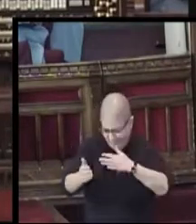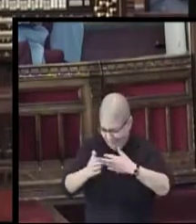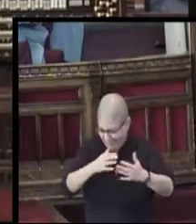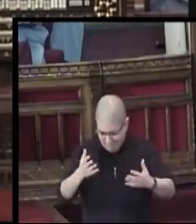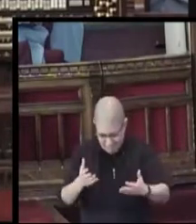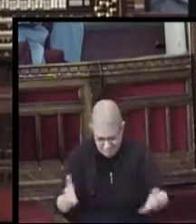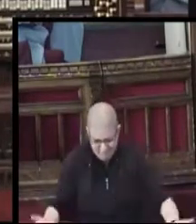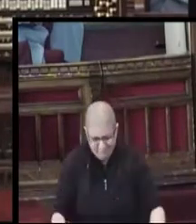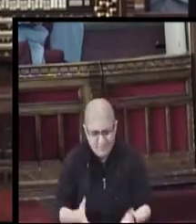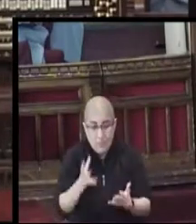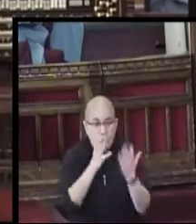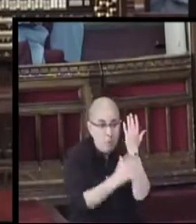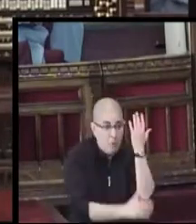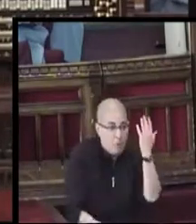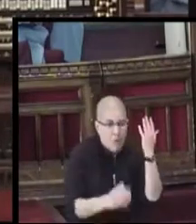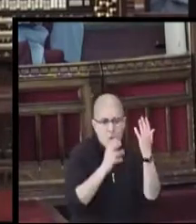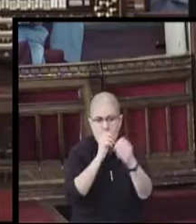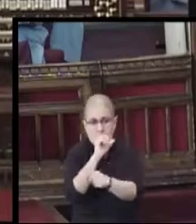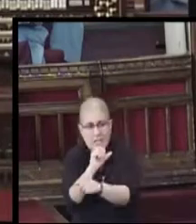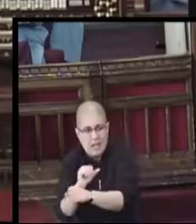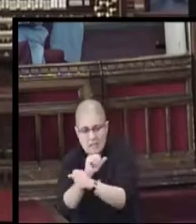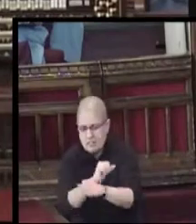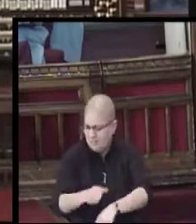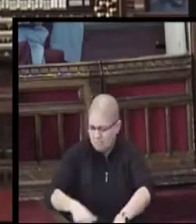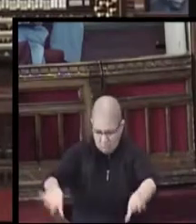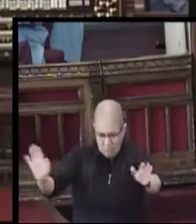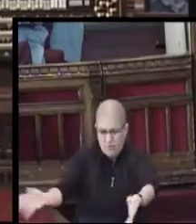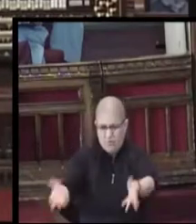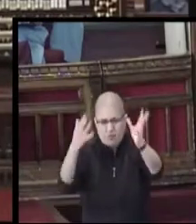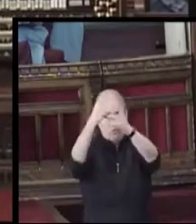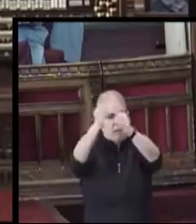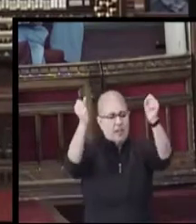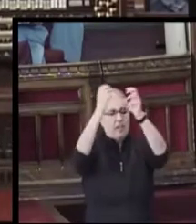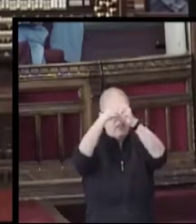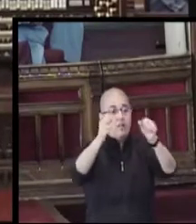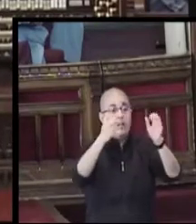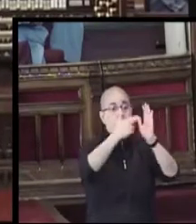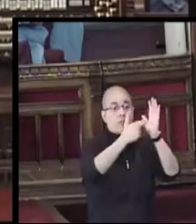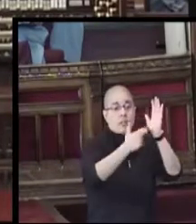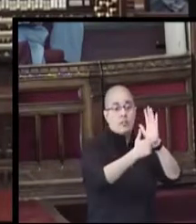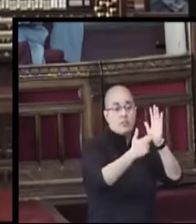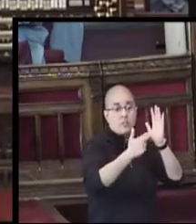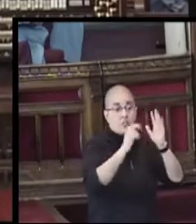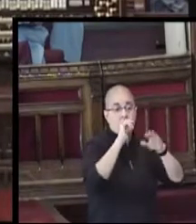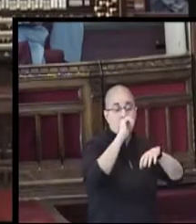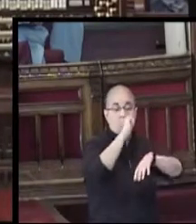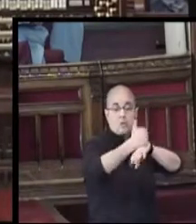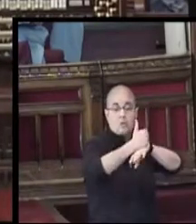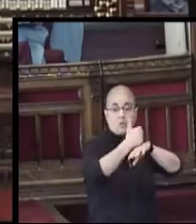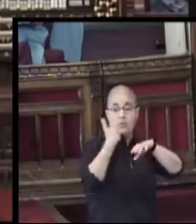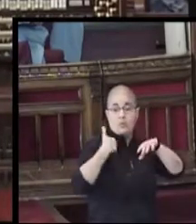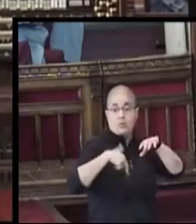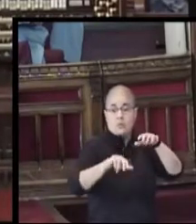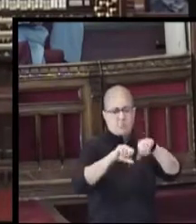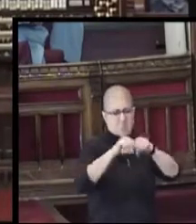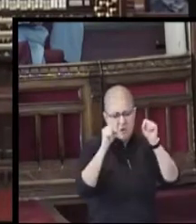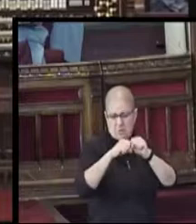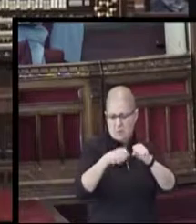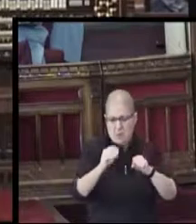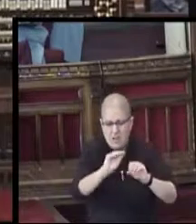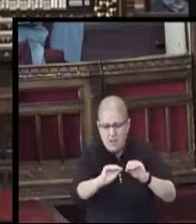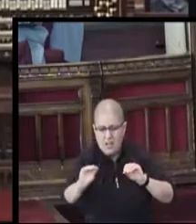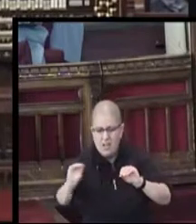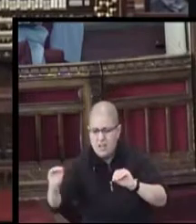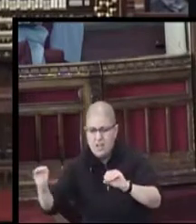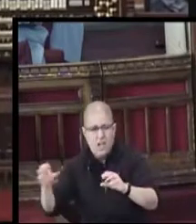freed the captives. He broke traditional religious rules by how he fed people who were hungry emotionally and